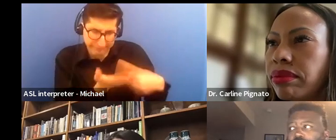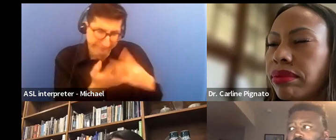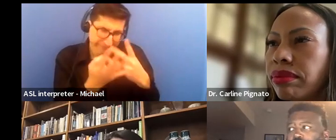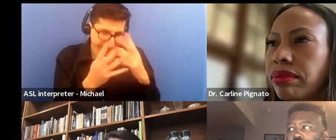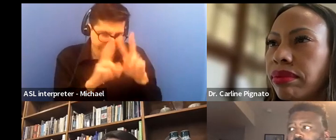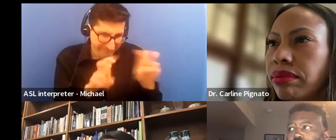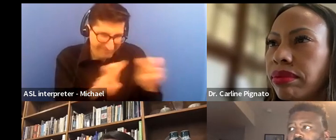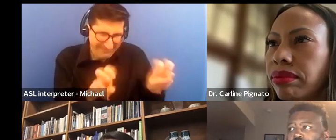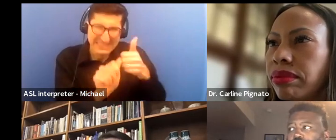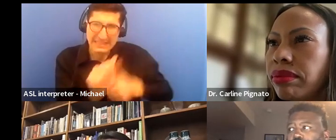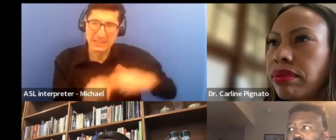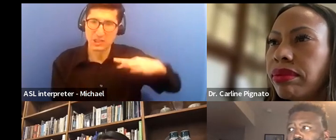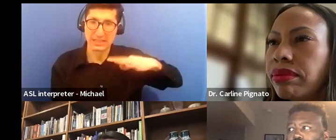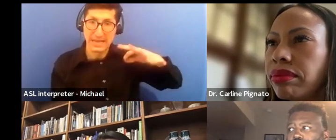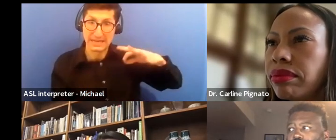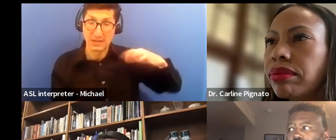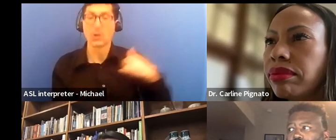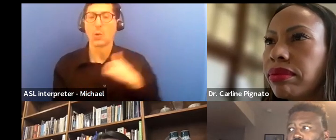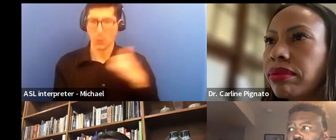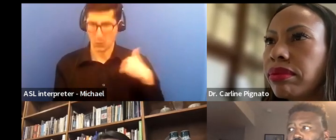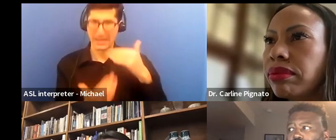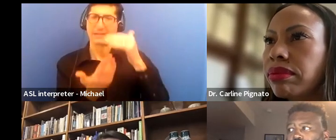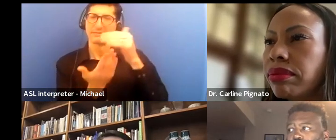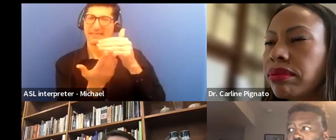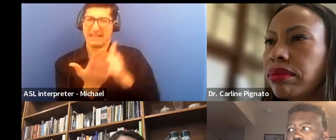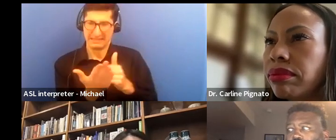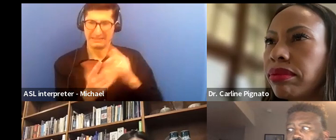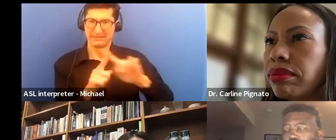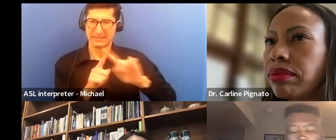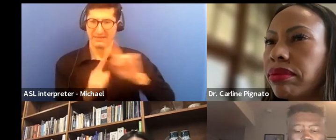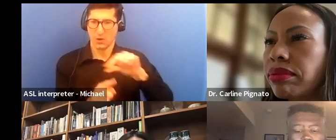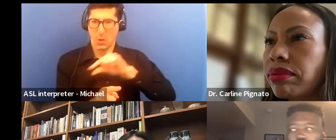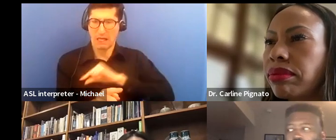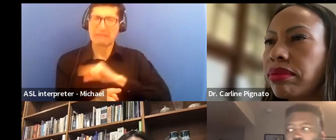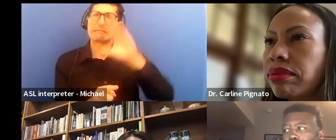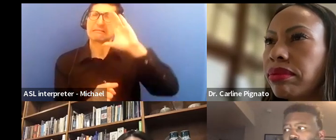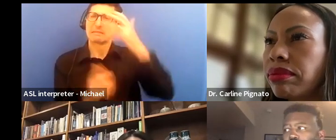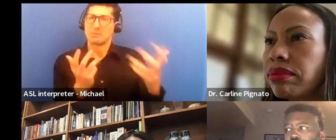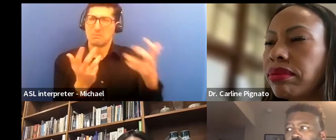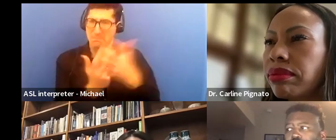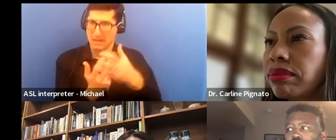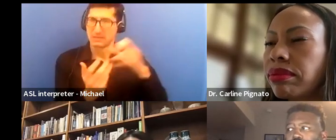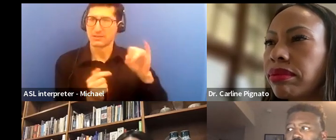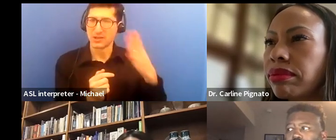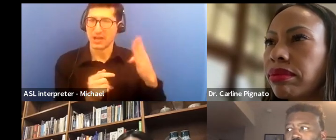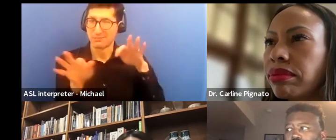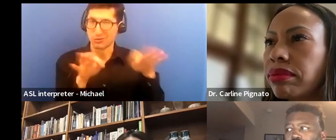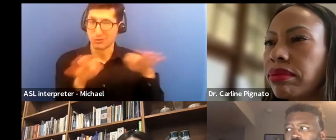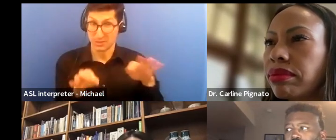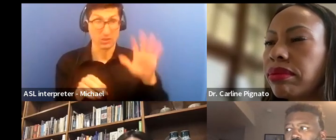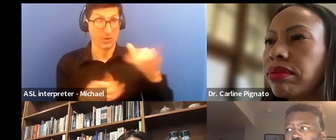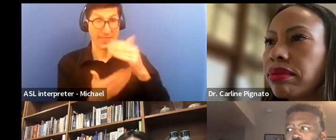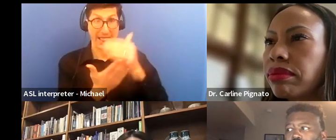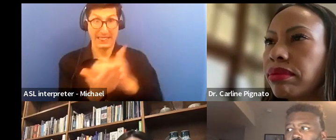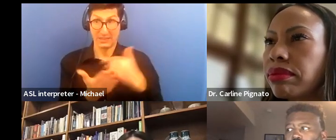list of those we feel seem to be more tightly aligned with the job description. And we may bring that list to you all, but